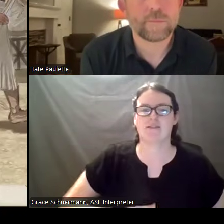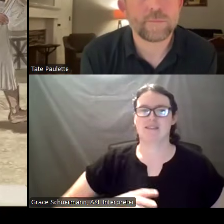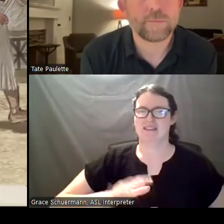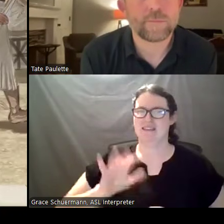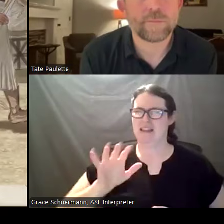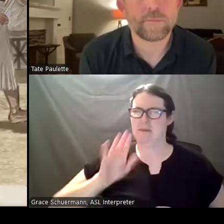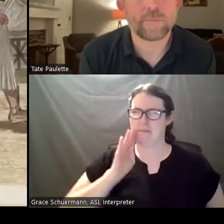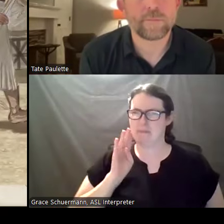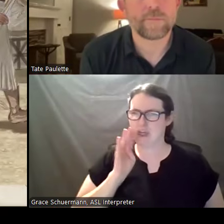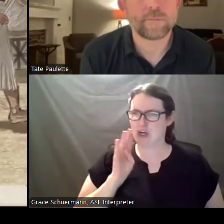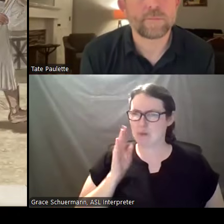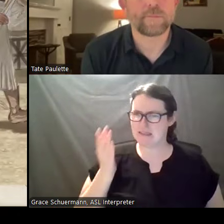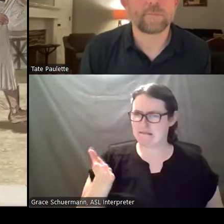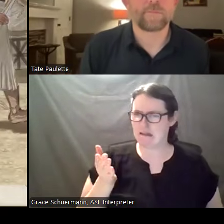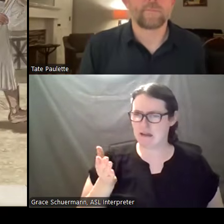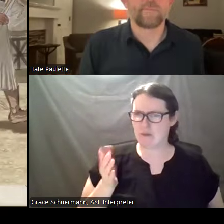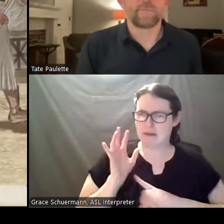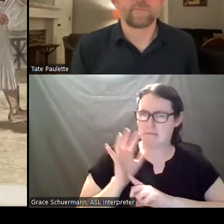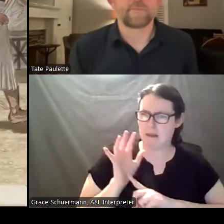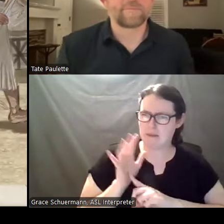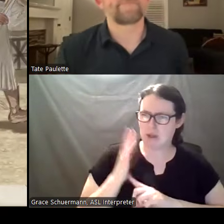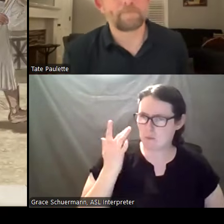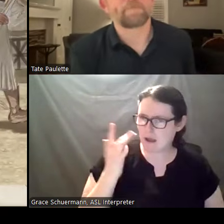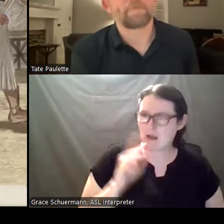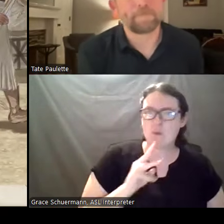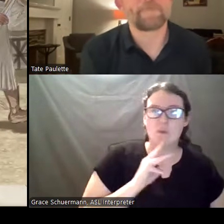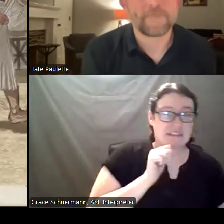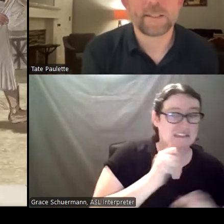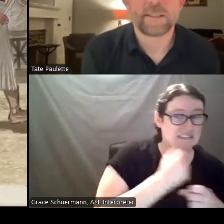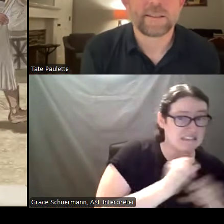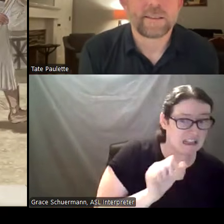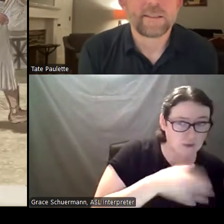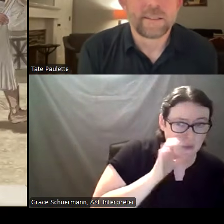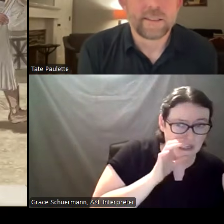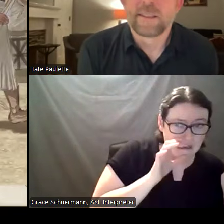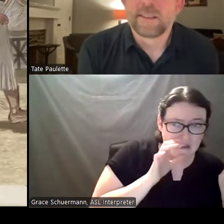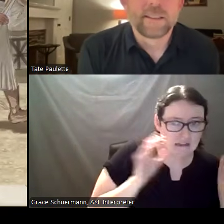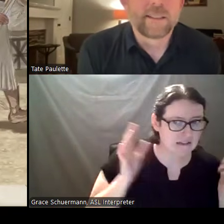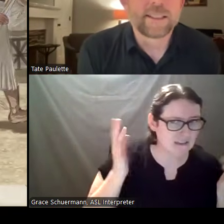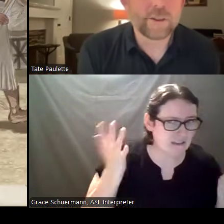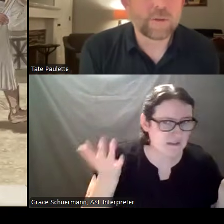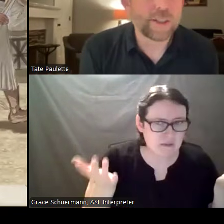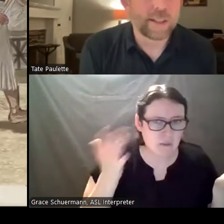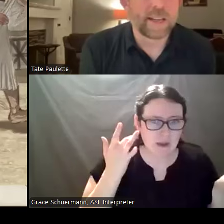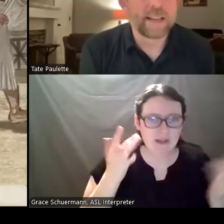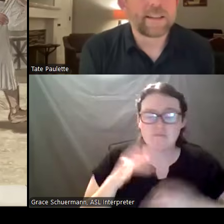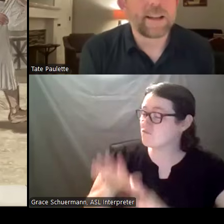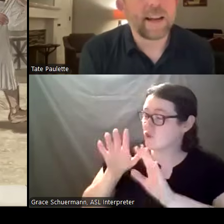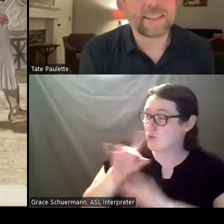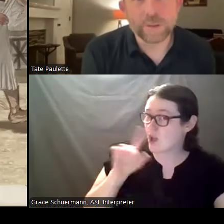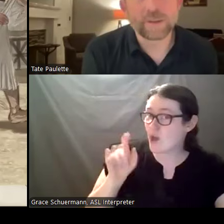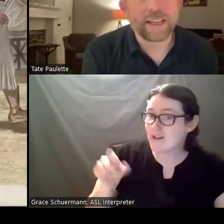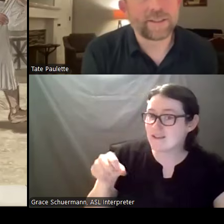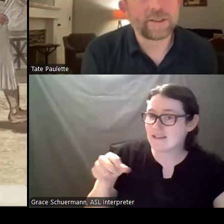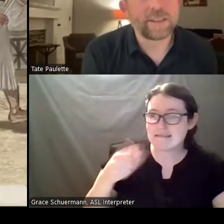was there because and so popular because the water was unsafe, or some variation therein. It's a great question, and